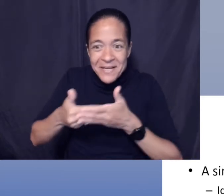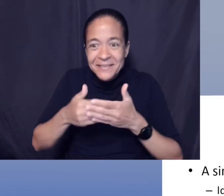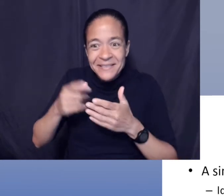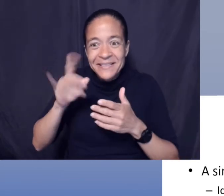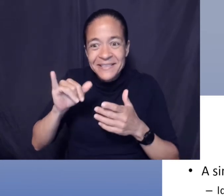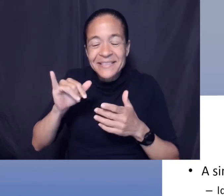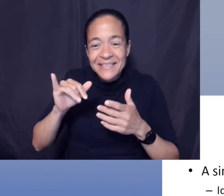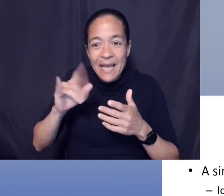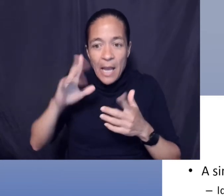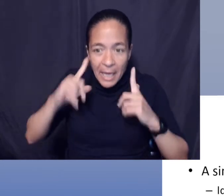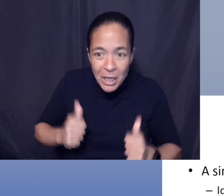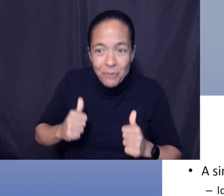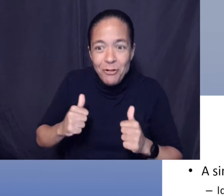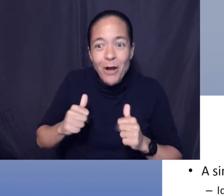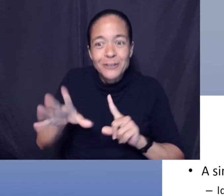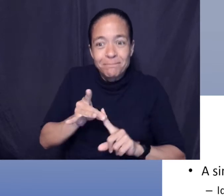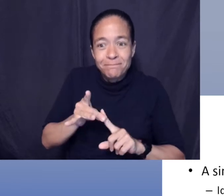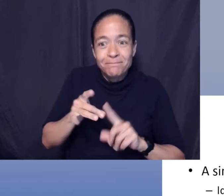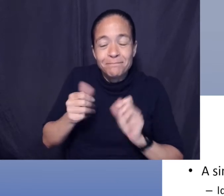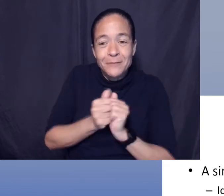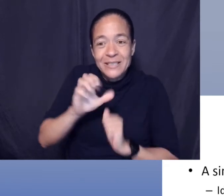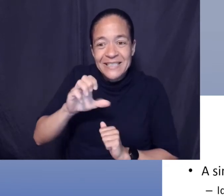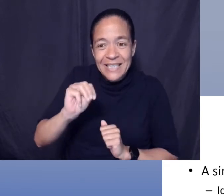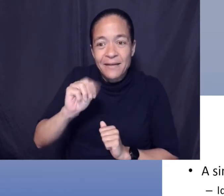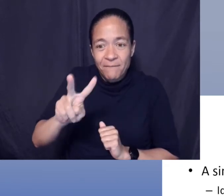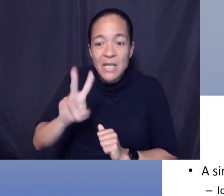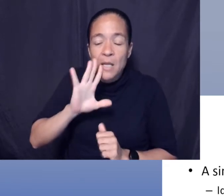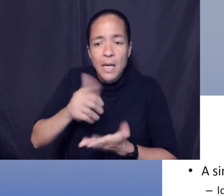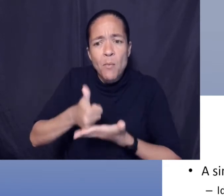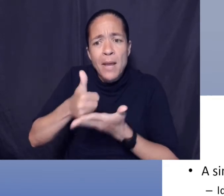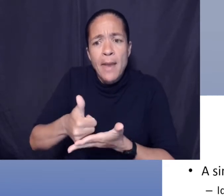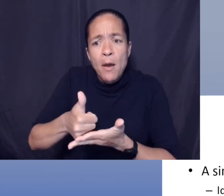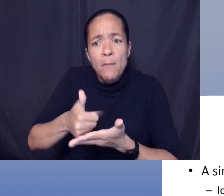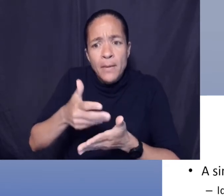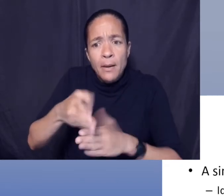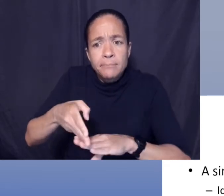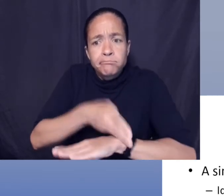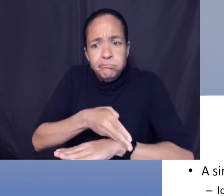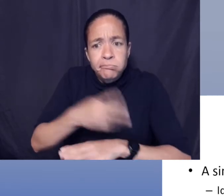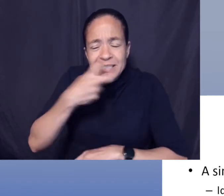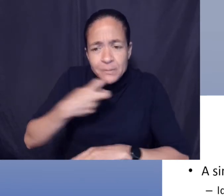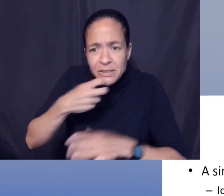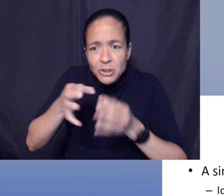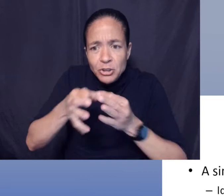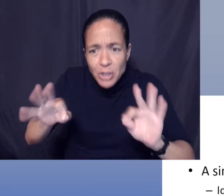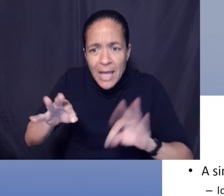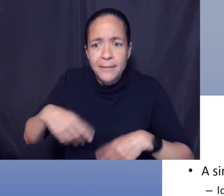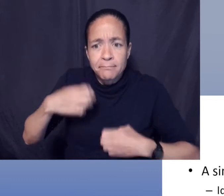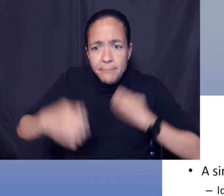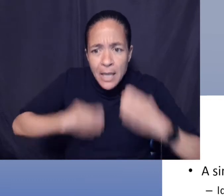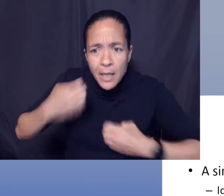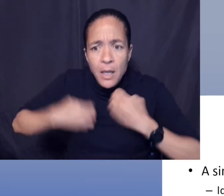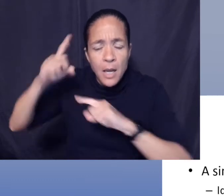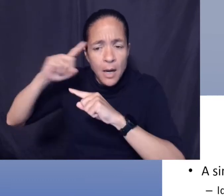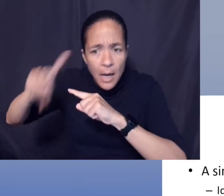the health and well-being of children of the Commonwealth with regard to their speech and language, emotional, cognitive, educational,